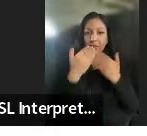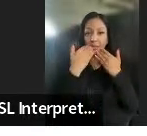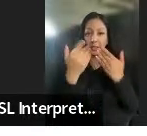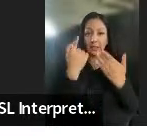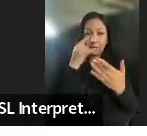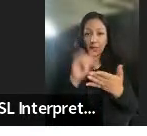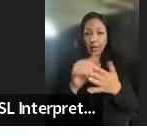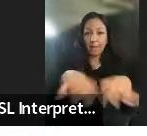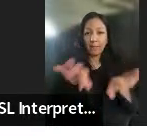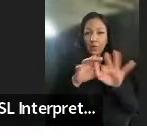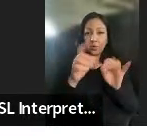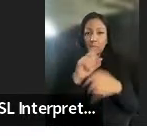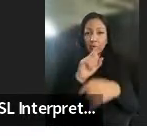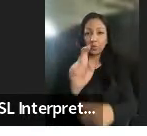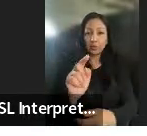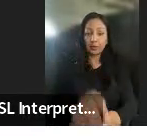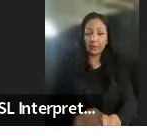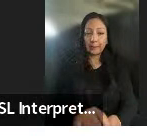important question.